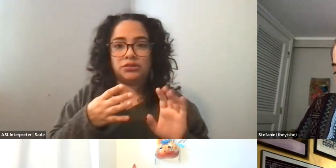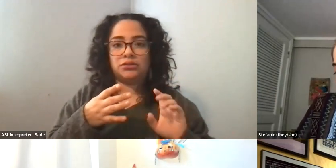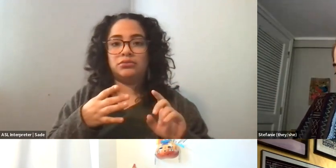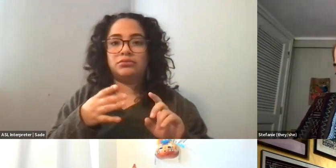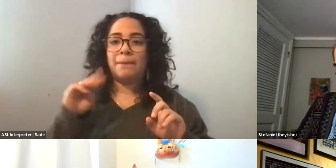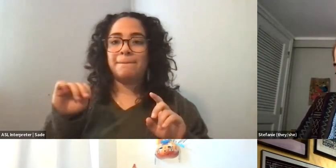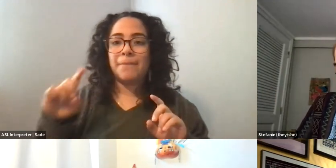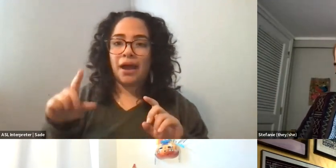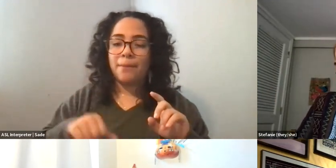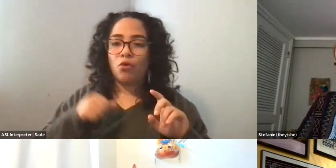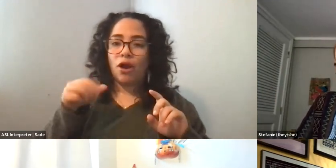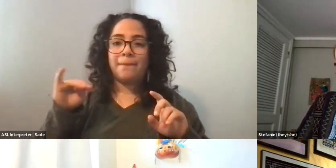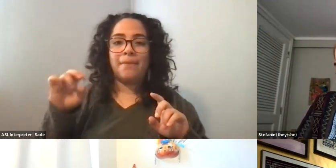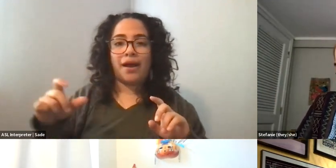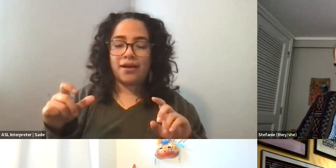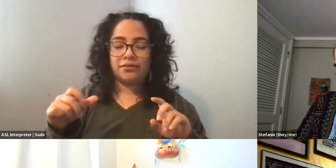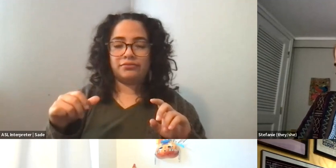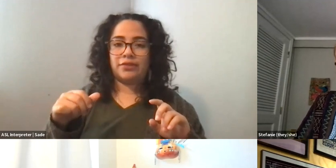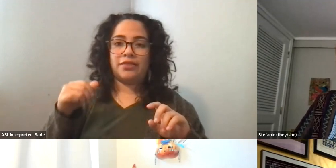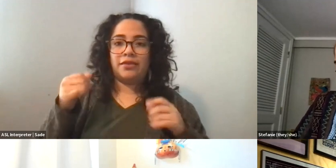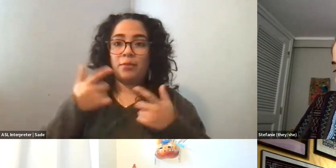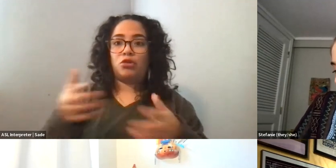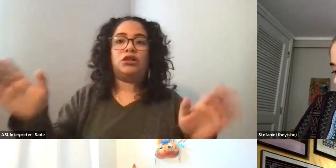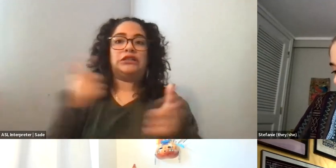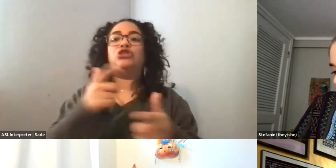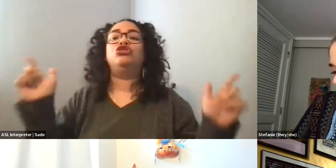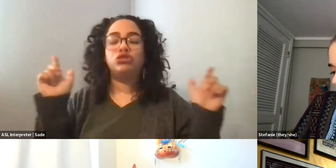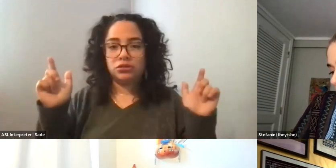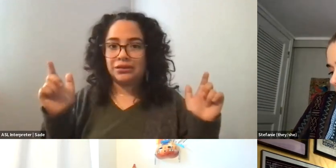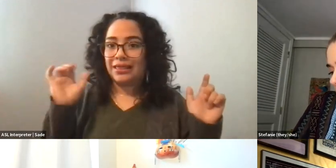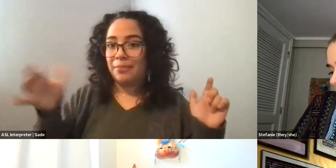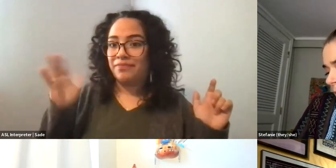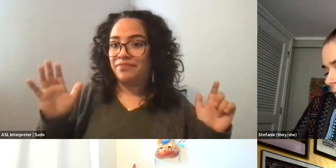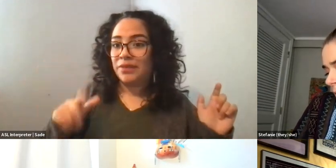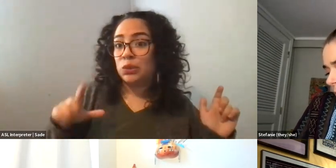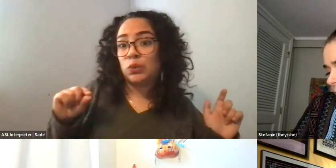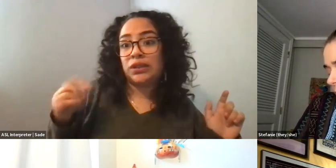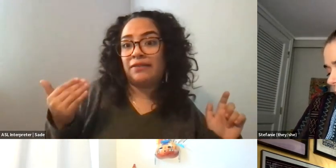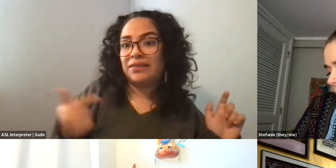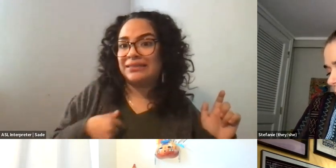Liberation, where that was not as prevalent, right? When thinking 2015,